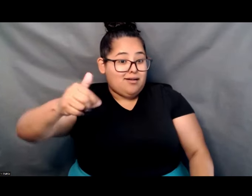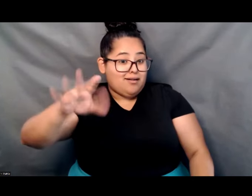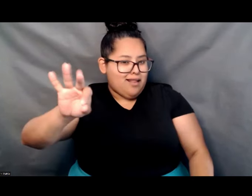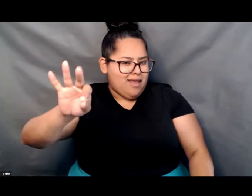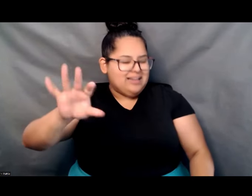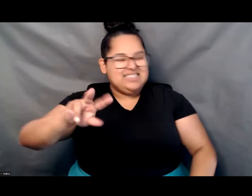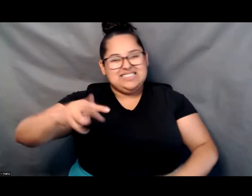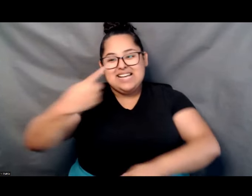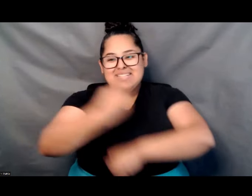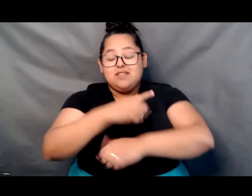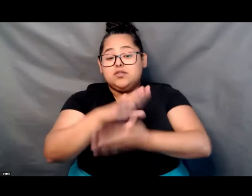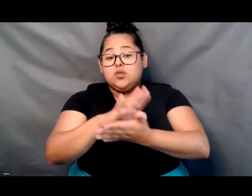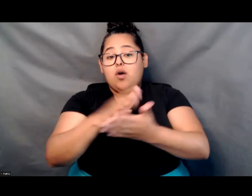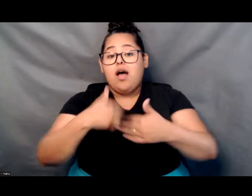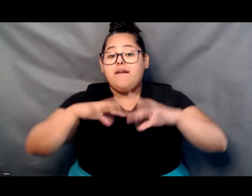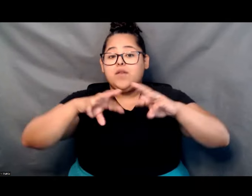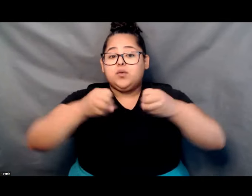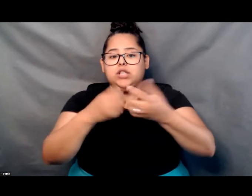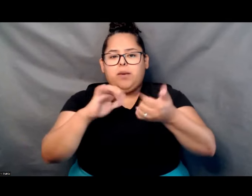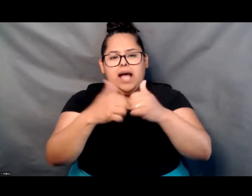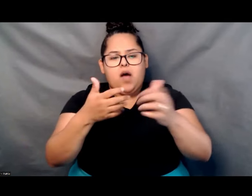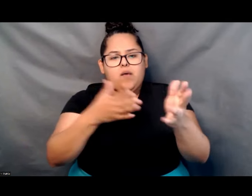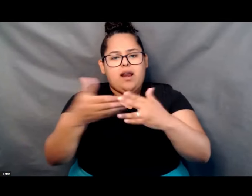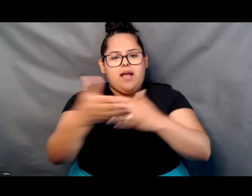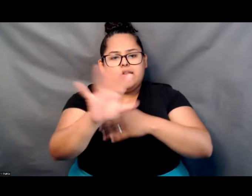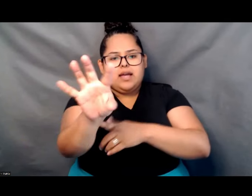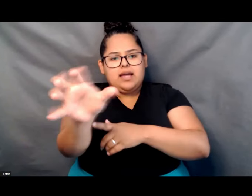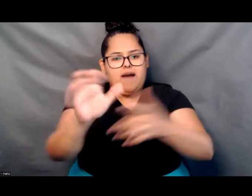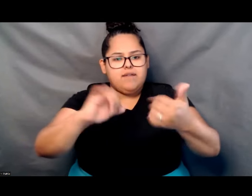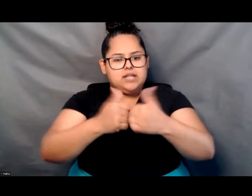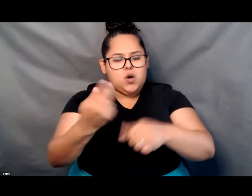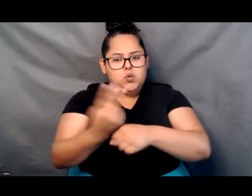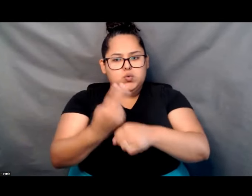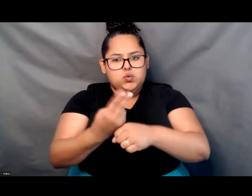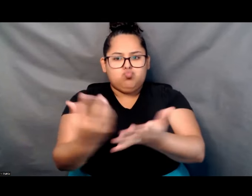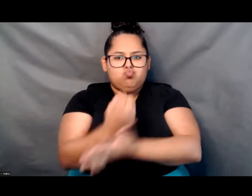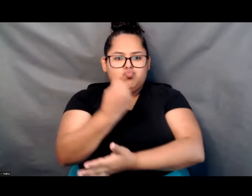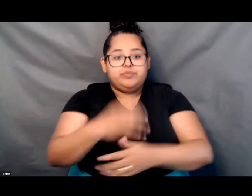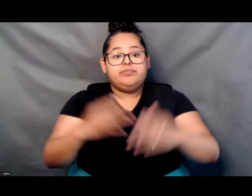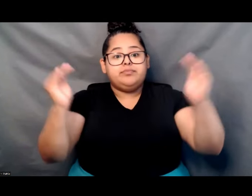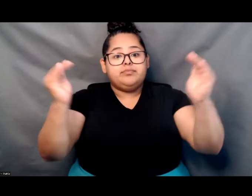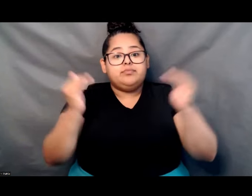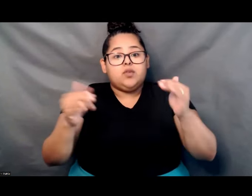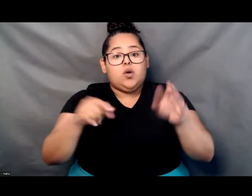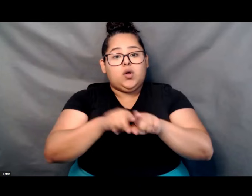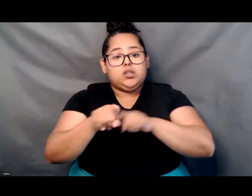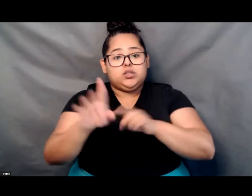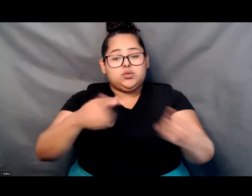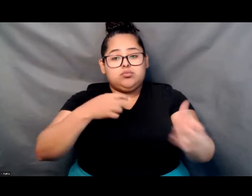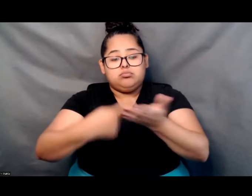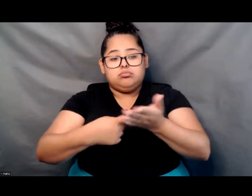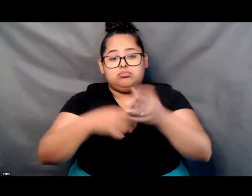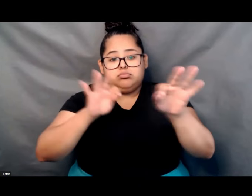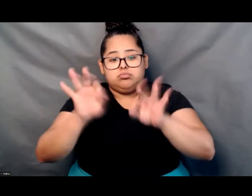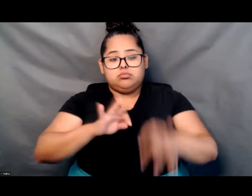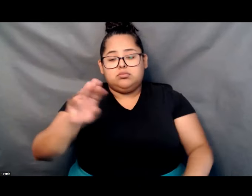to have a workshop on navigating Canvas and how to use it. We're also going to be going over My Portal. And